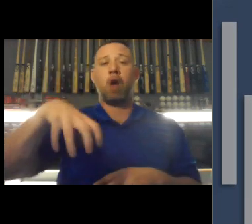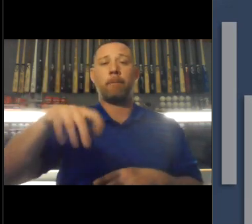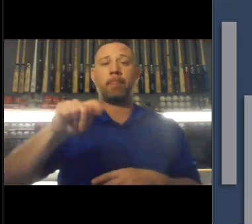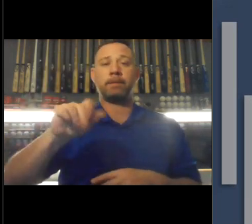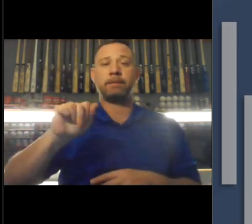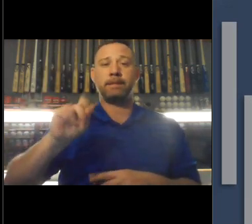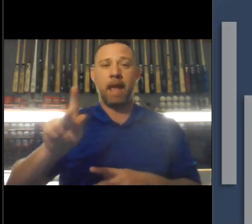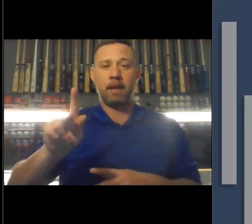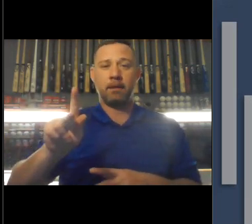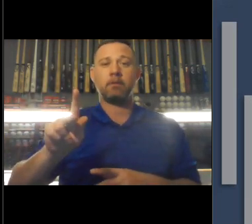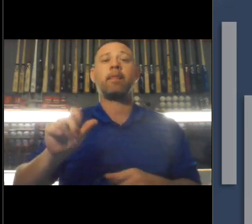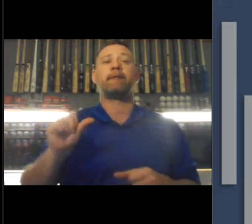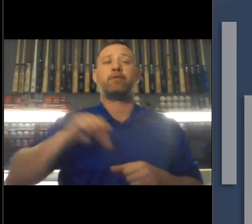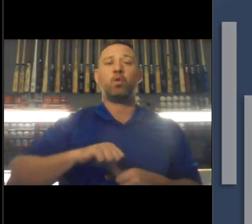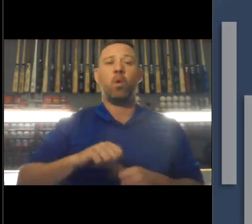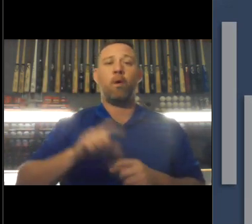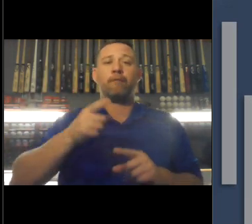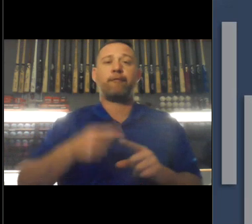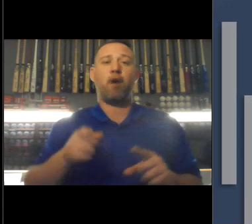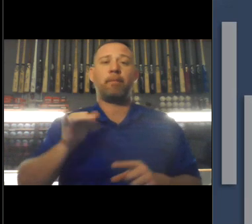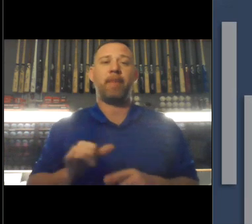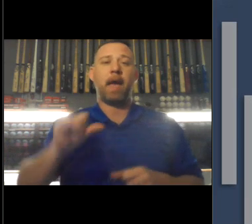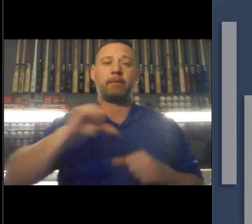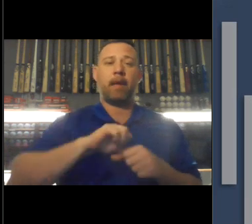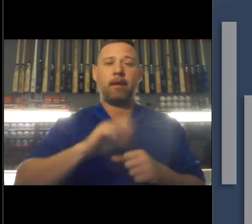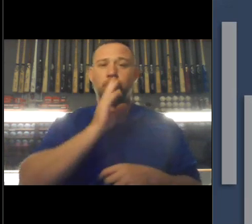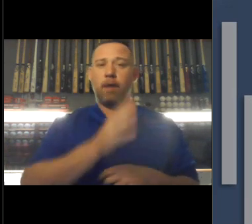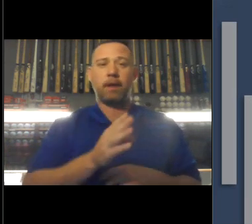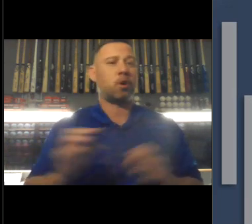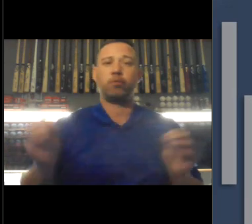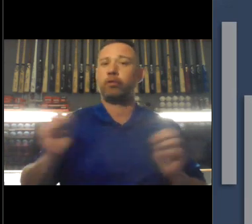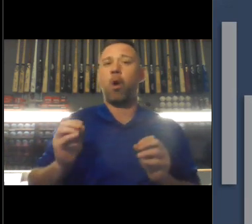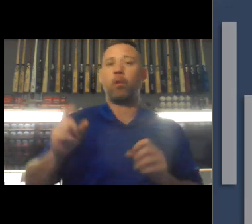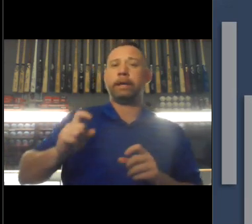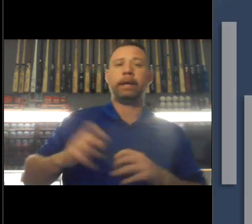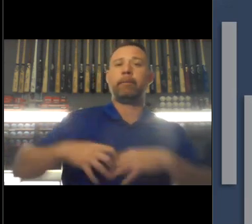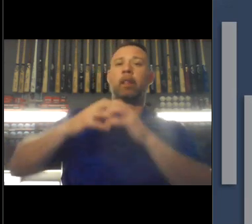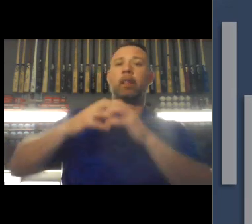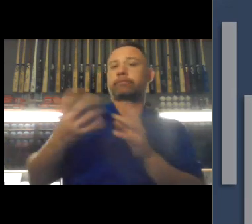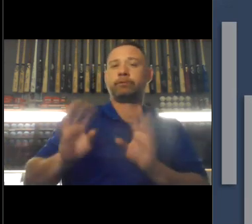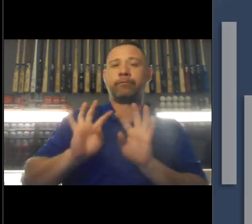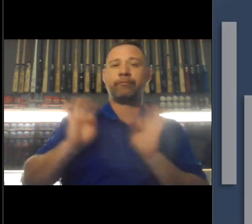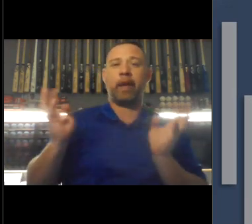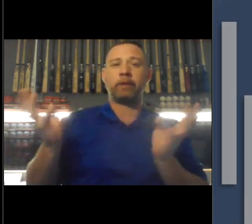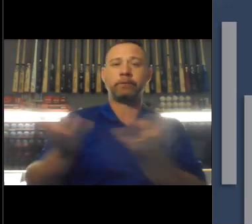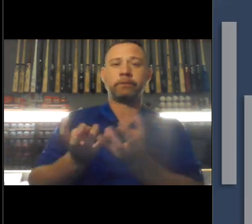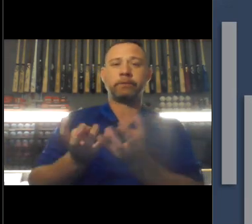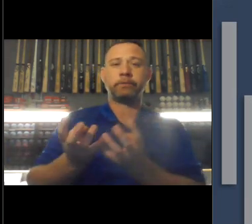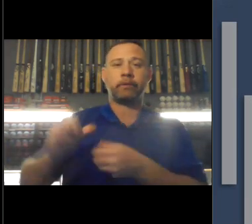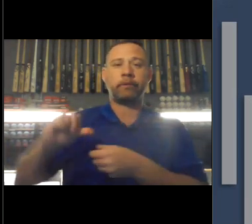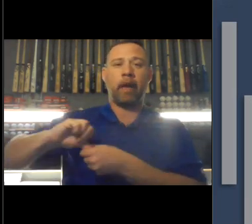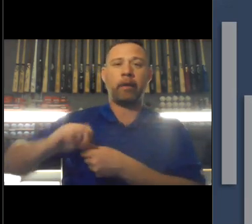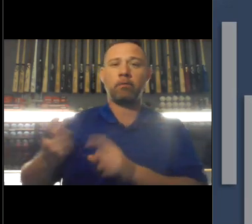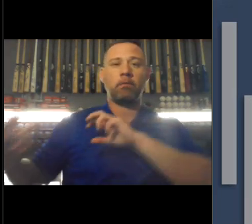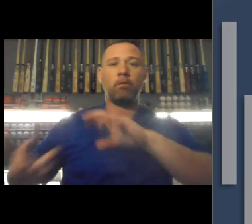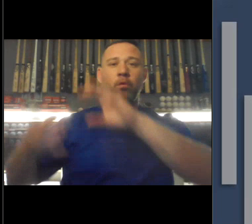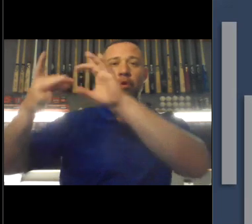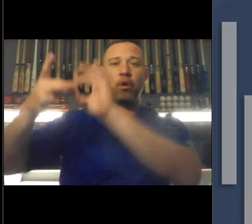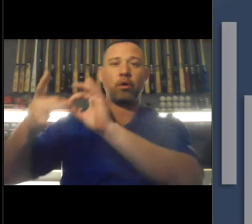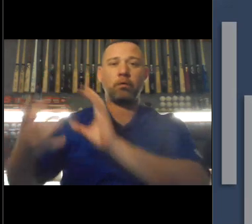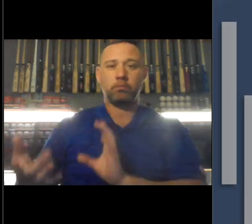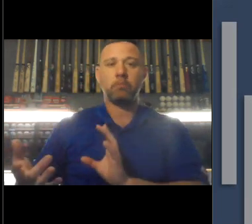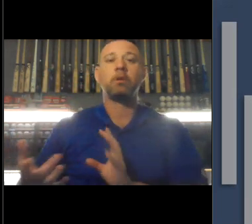then they fuel it from that tank directly. So it needs no infrastructure other than a fence around a tank and a hookup. And